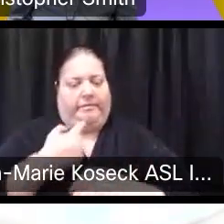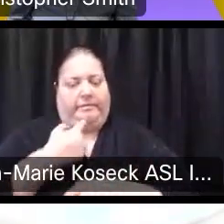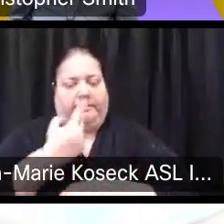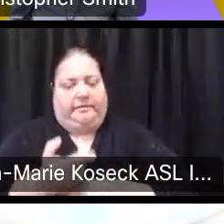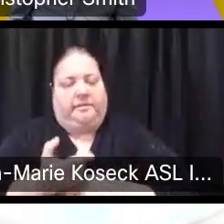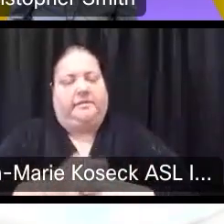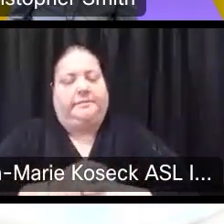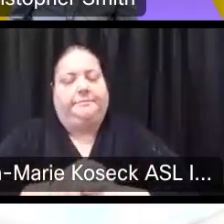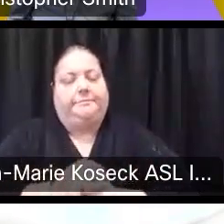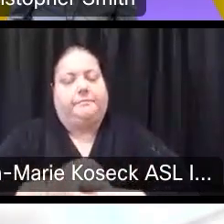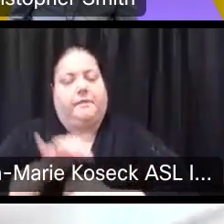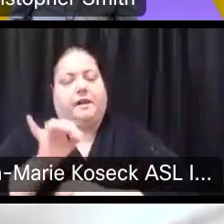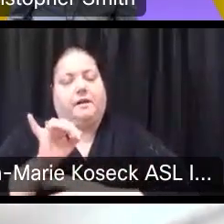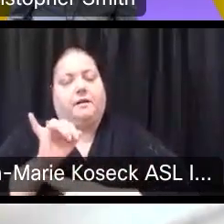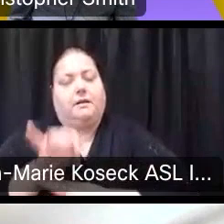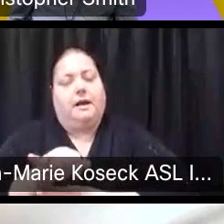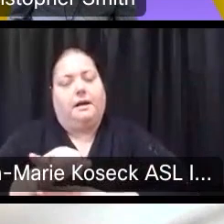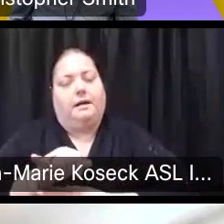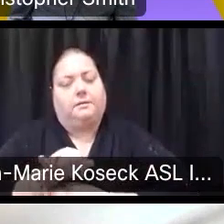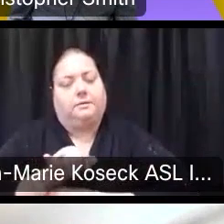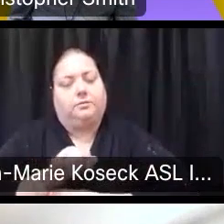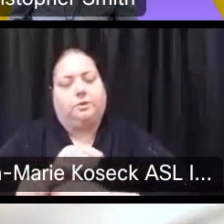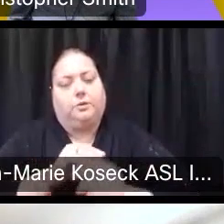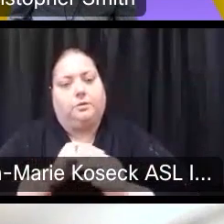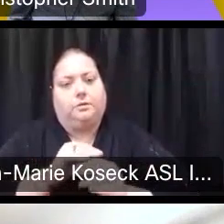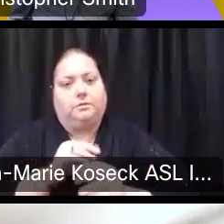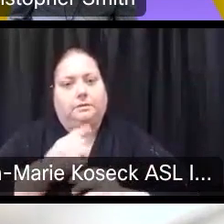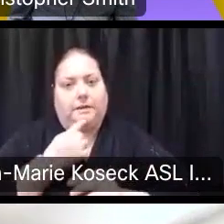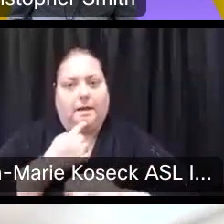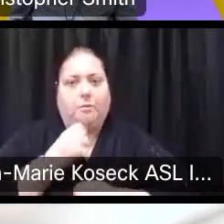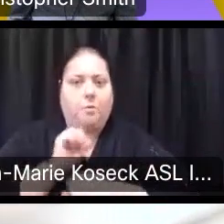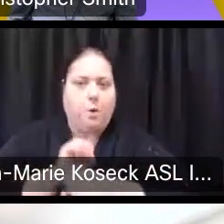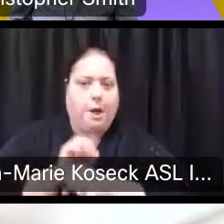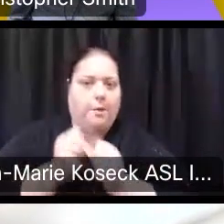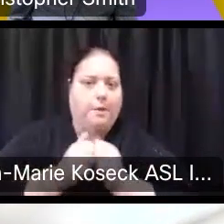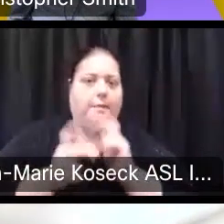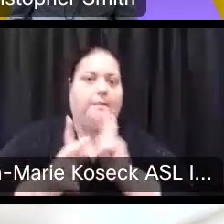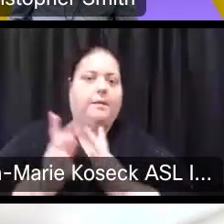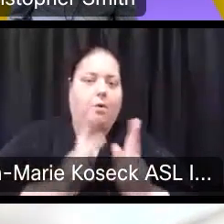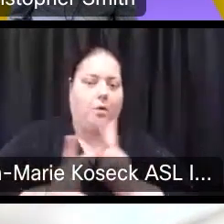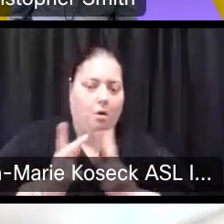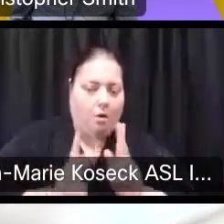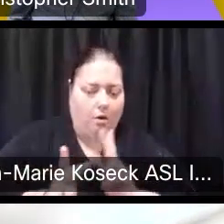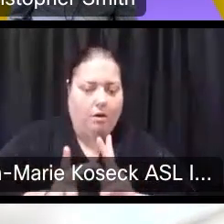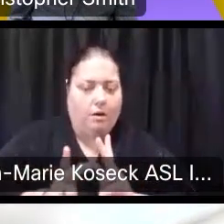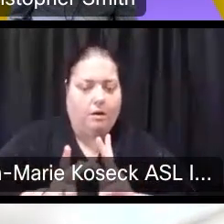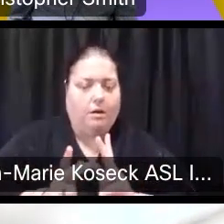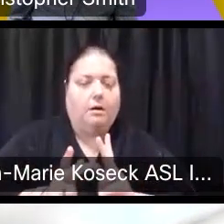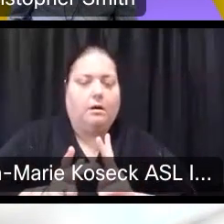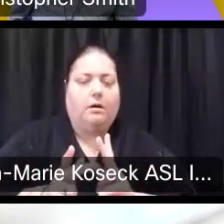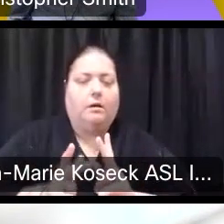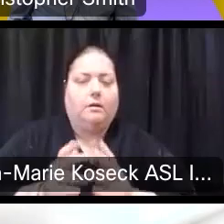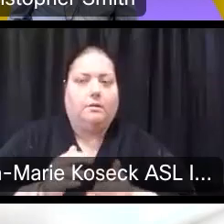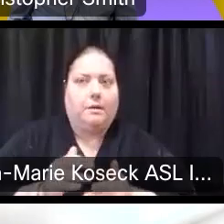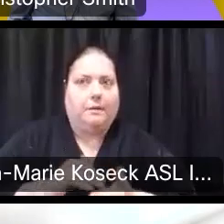That if we're actually putting out that we're working with people with co-occurring disorders, we're eliminating